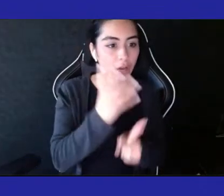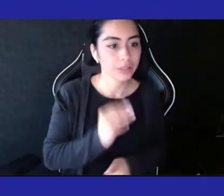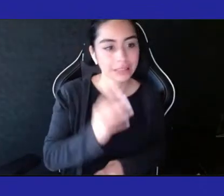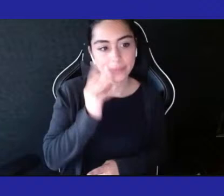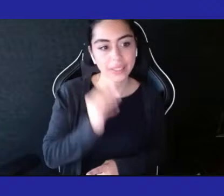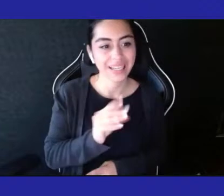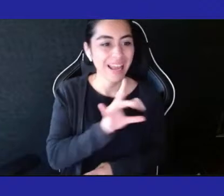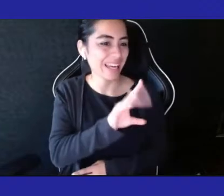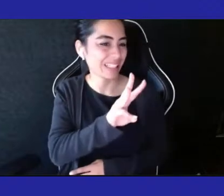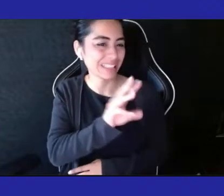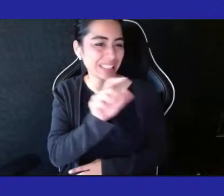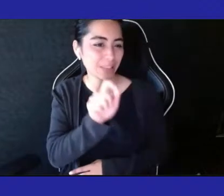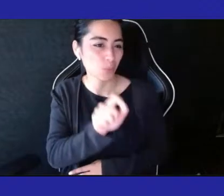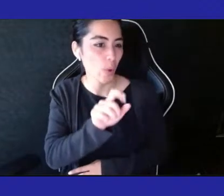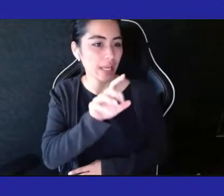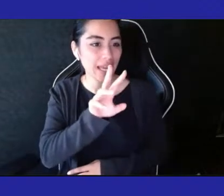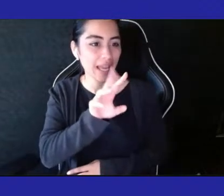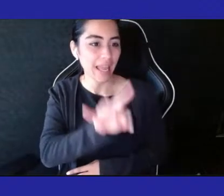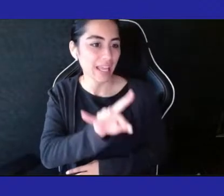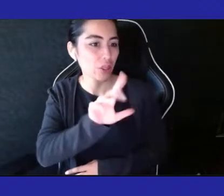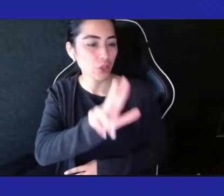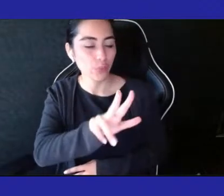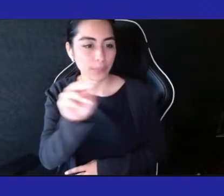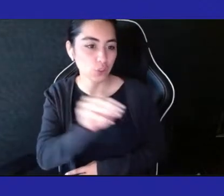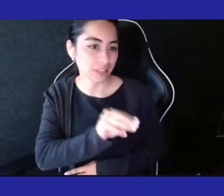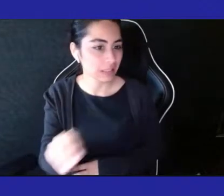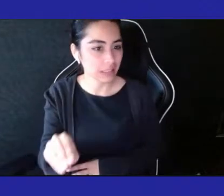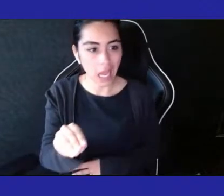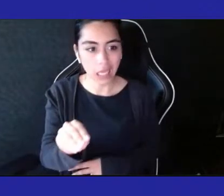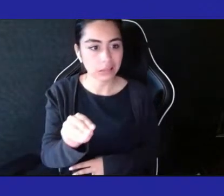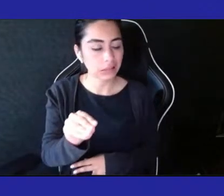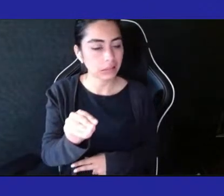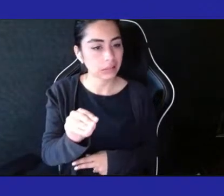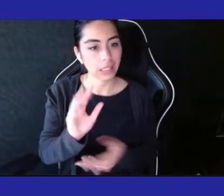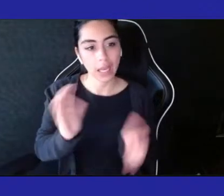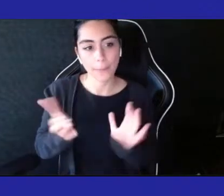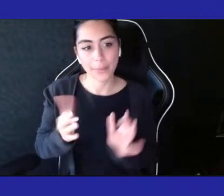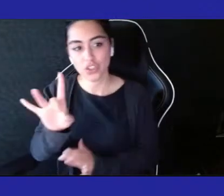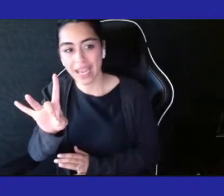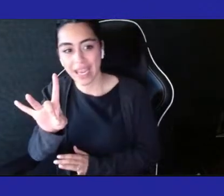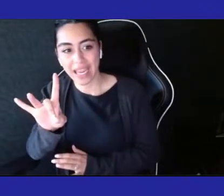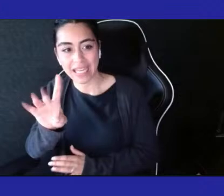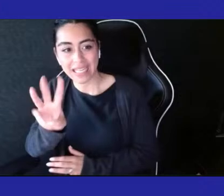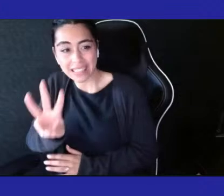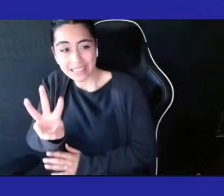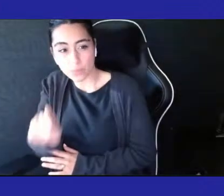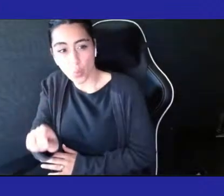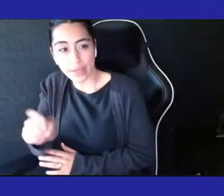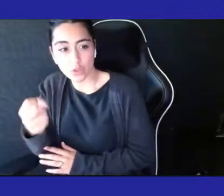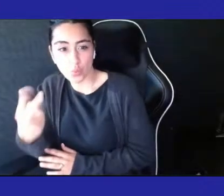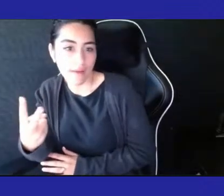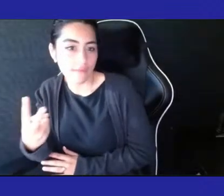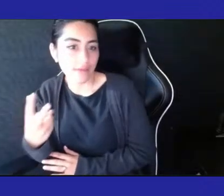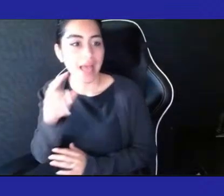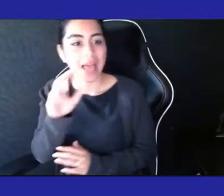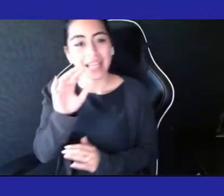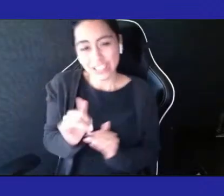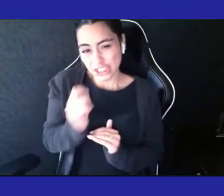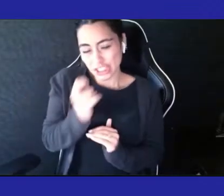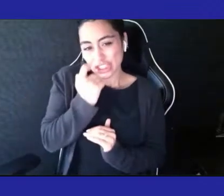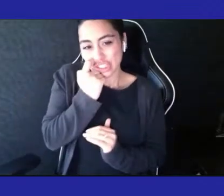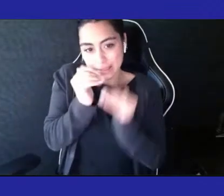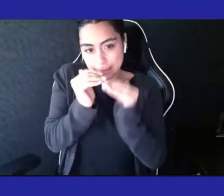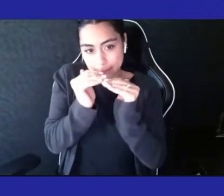from 86.1. It is just below that target of 87%. And under